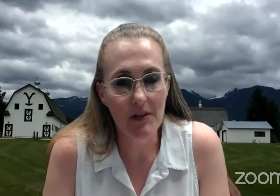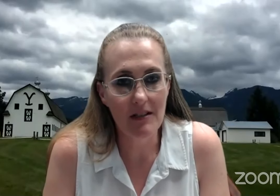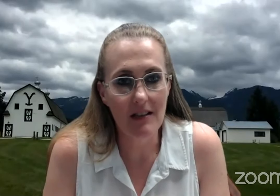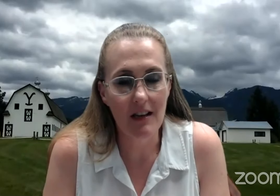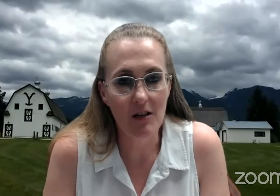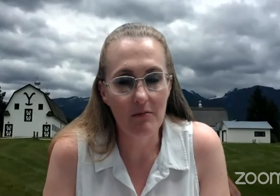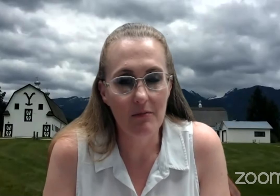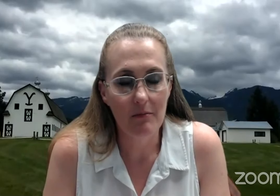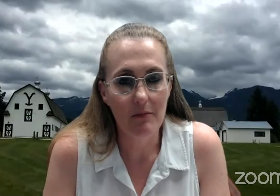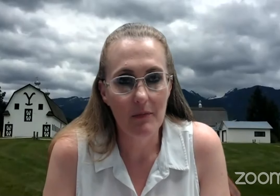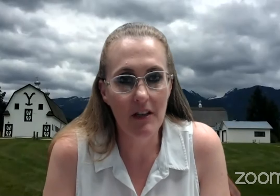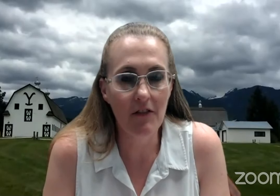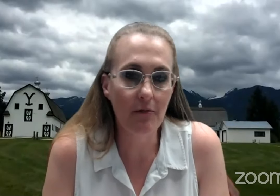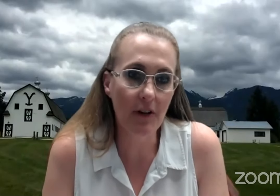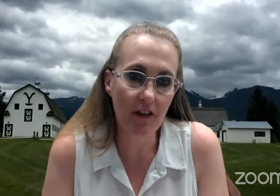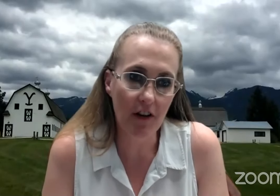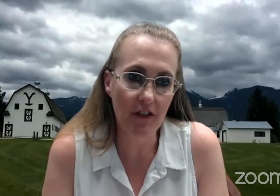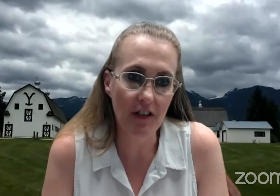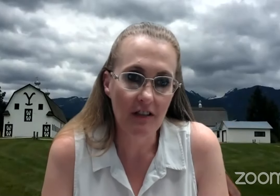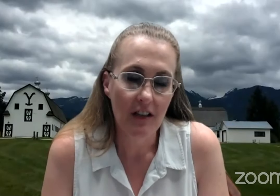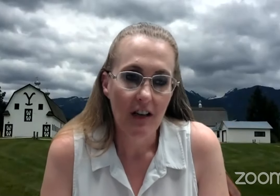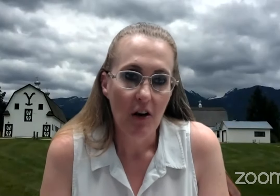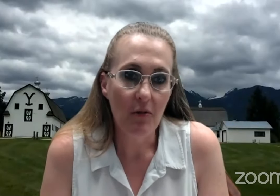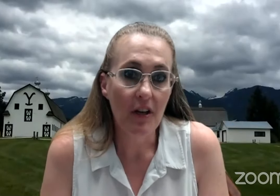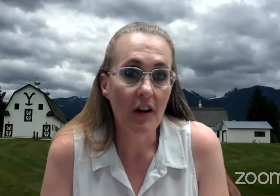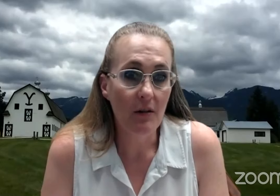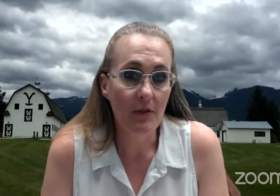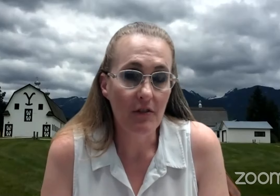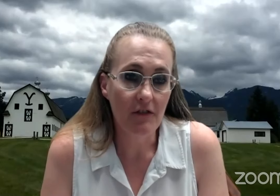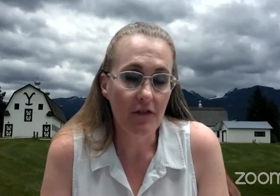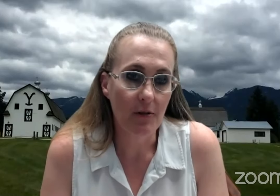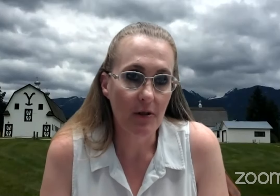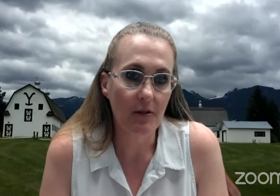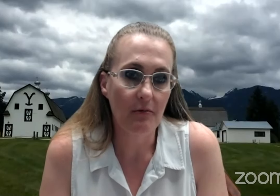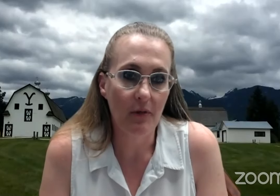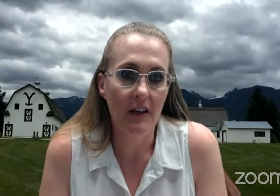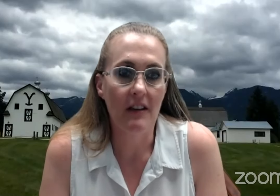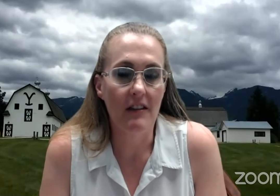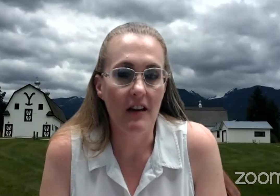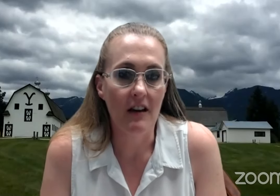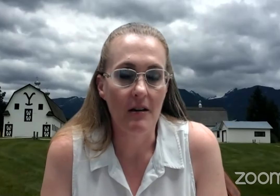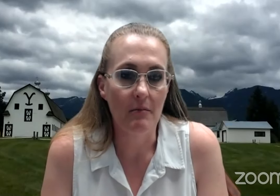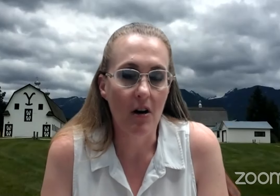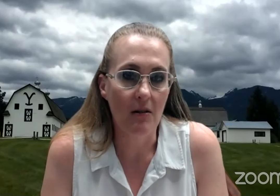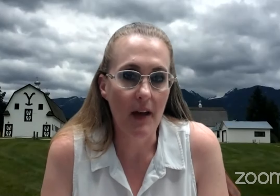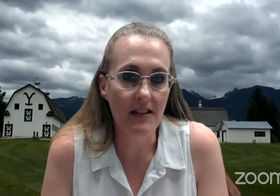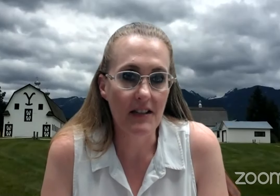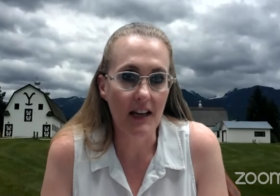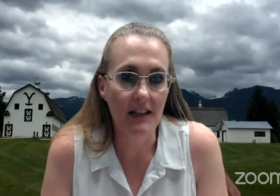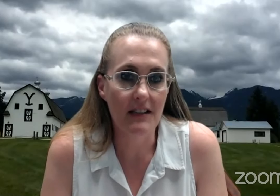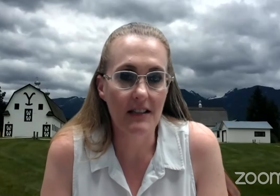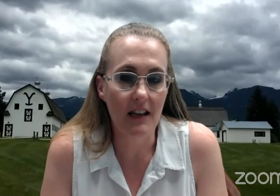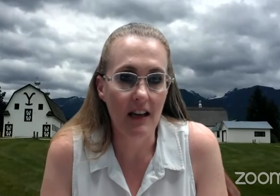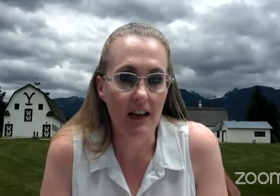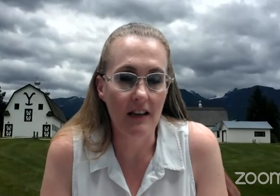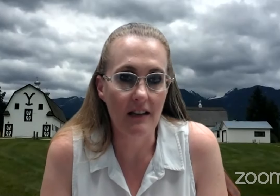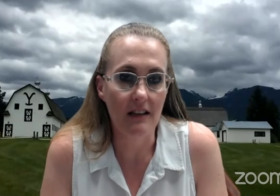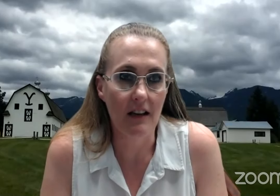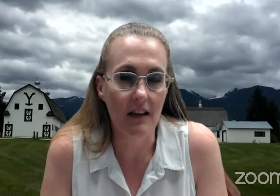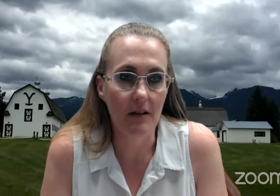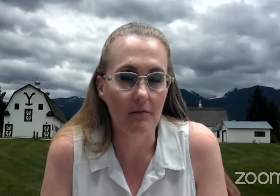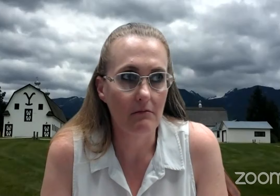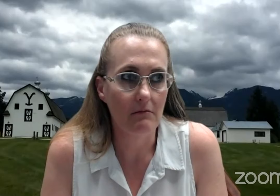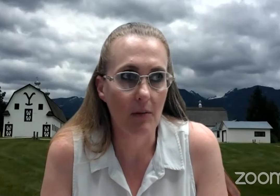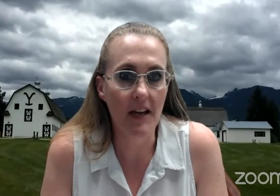on campus, even with COVID, we are moving forward with our math science